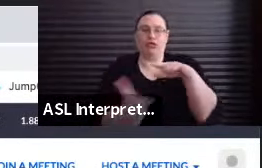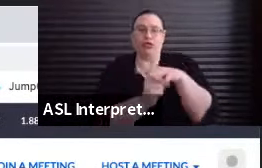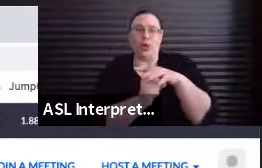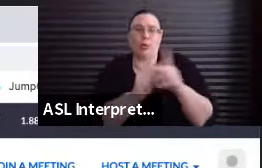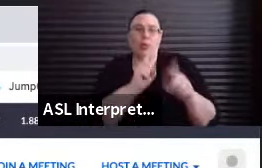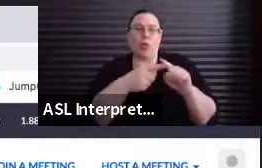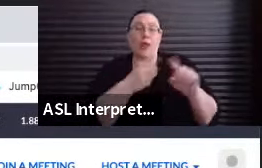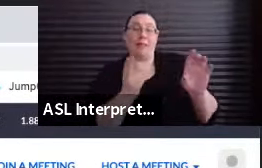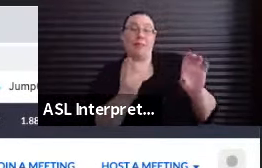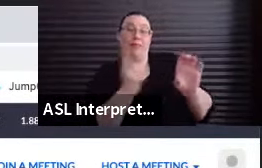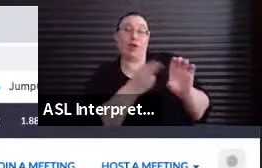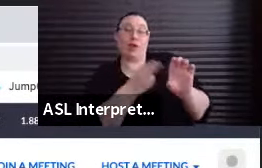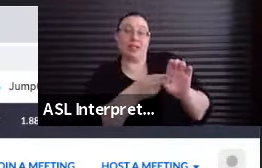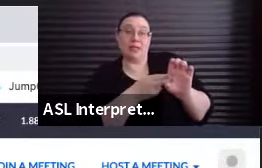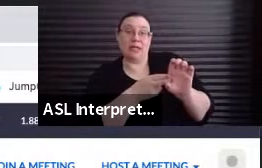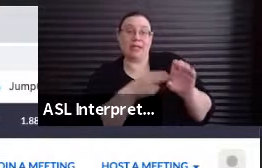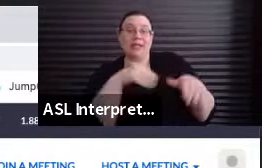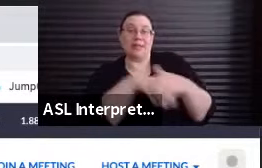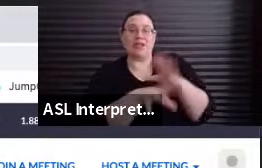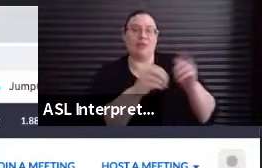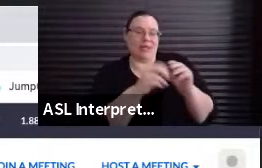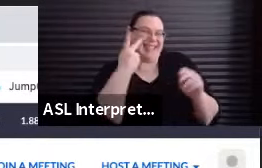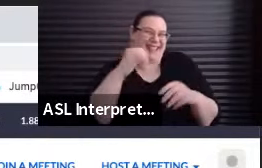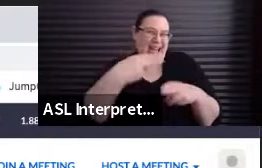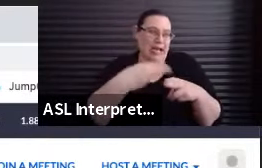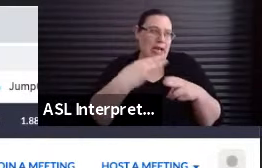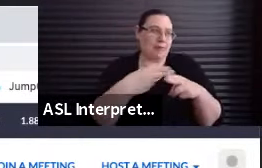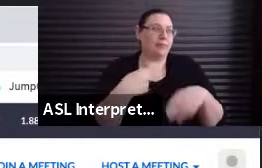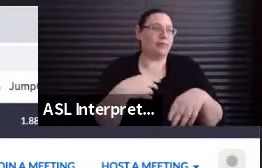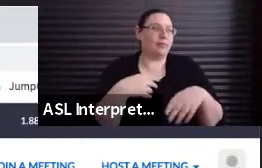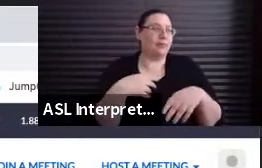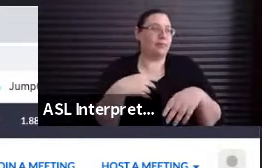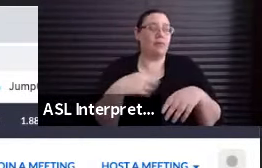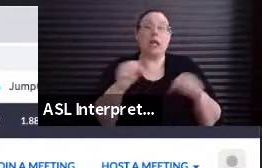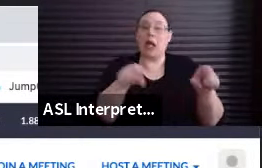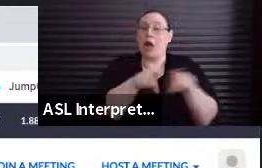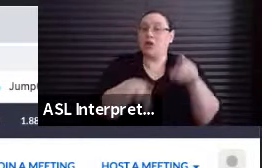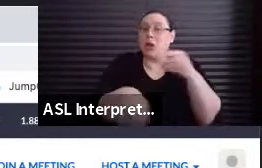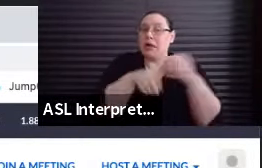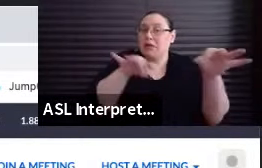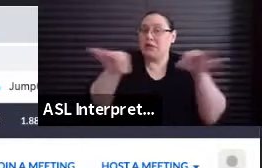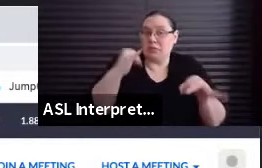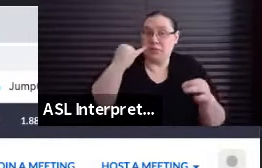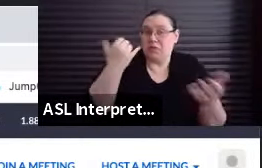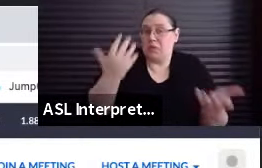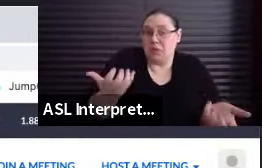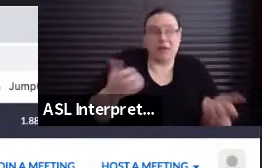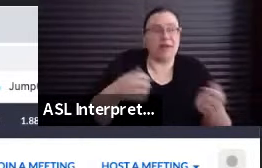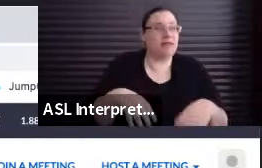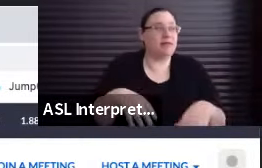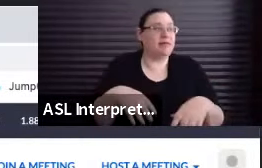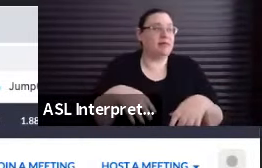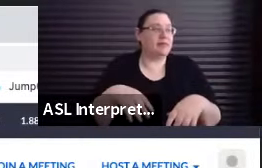enter your meeting. And then you could also give their meeting a description if you'd like. And then you'll simply